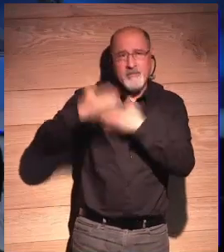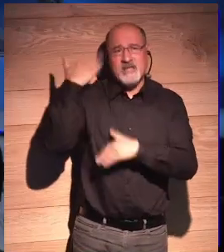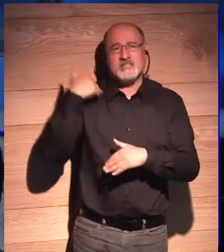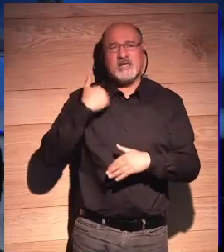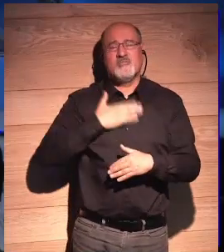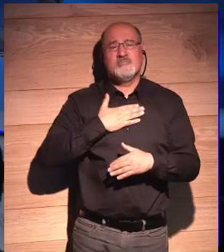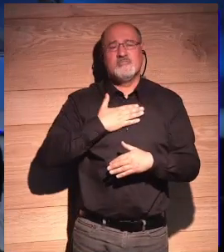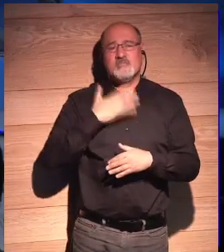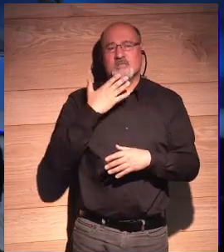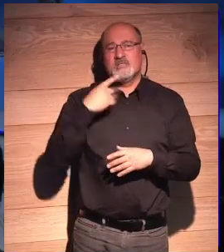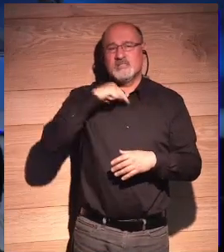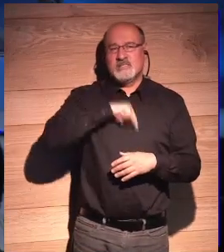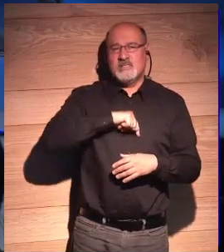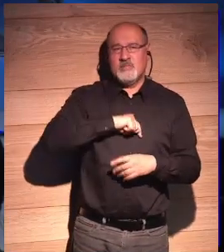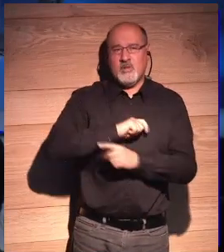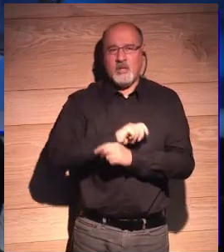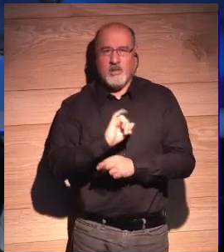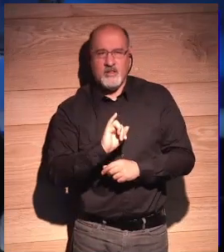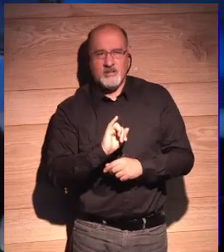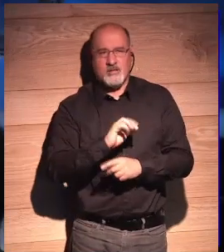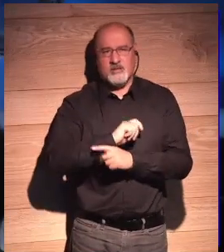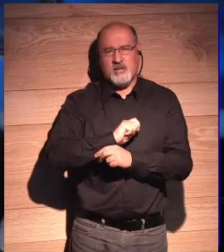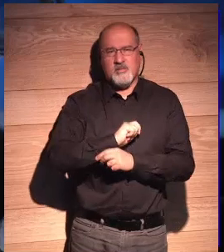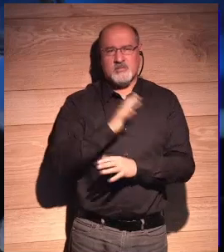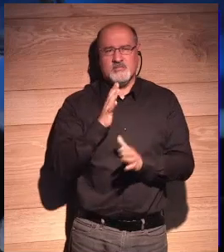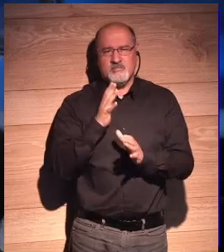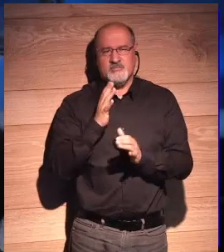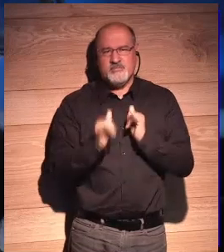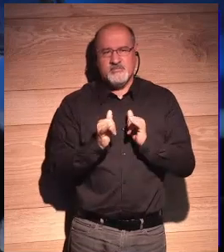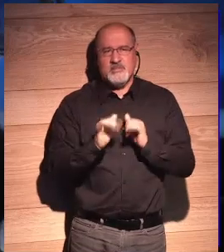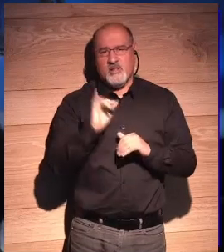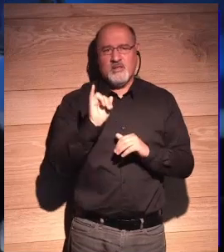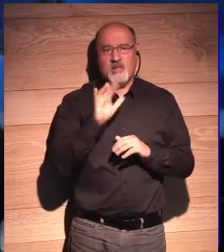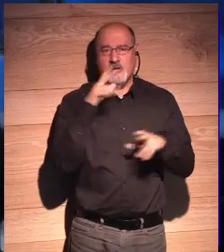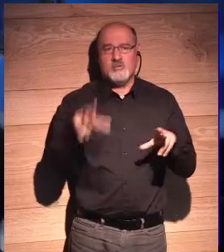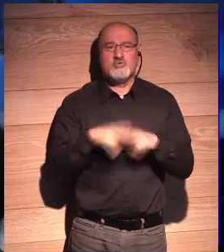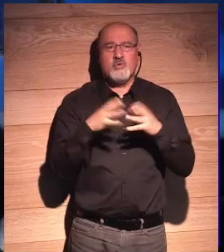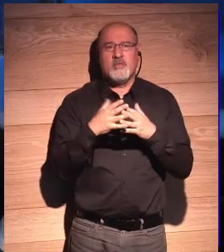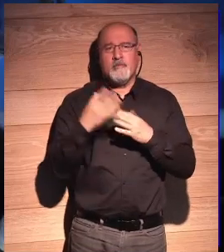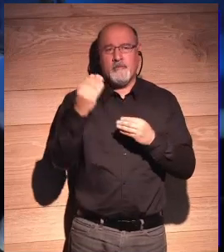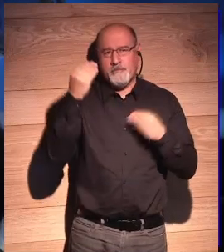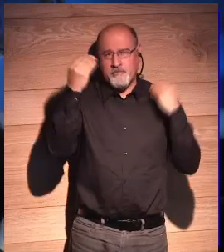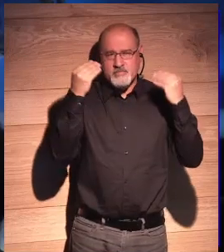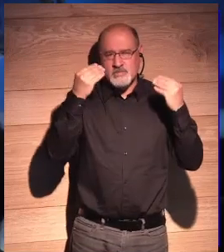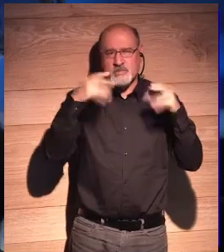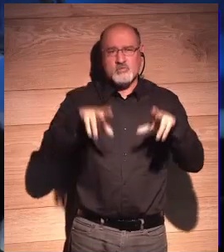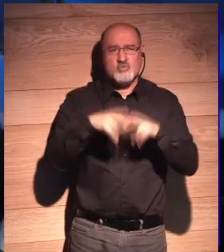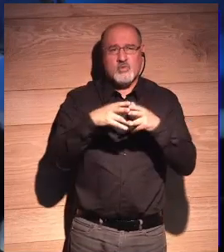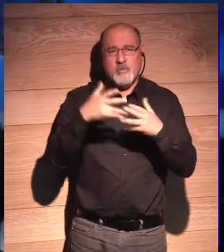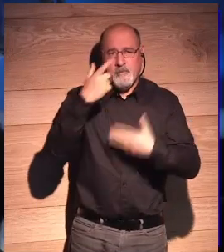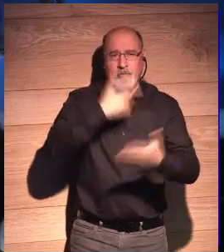has its traps, of course. But right now we live in a society that is too affected by